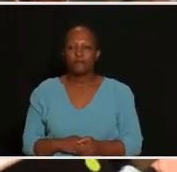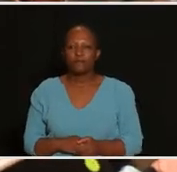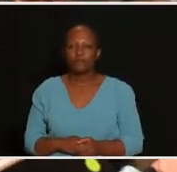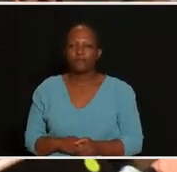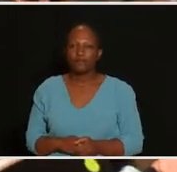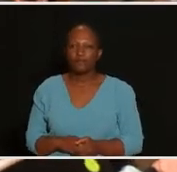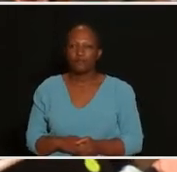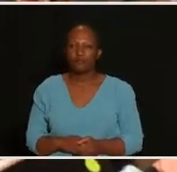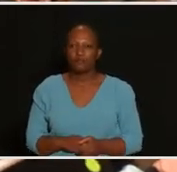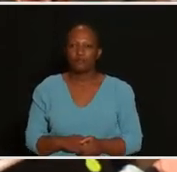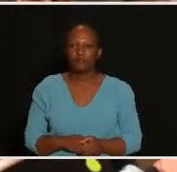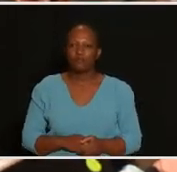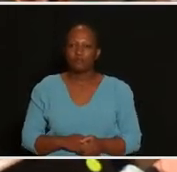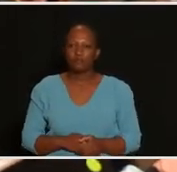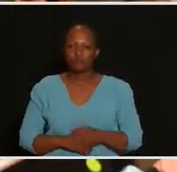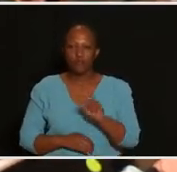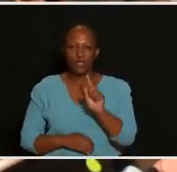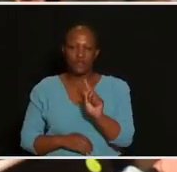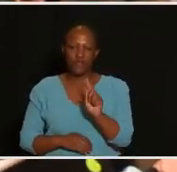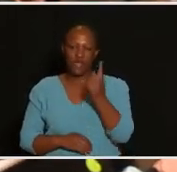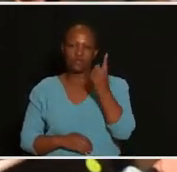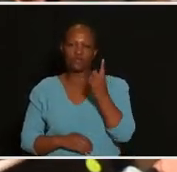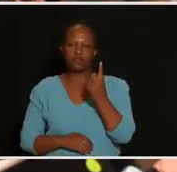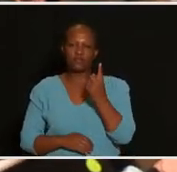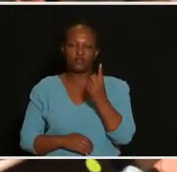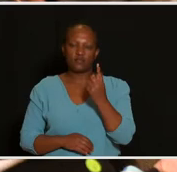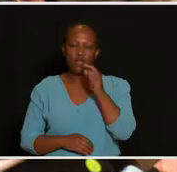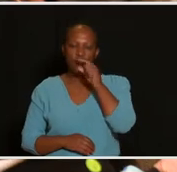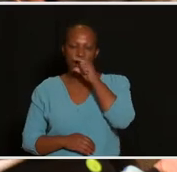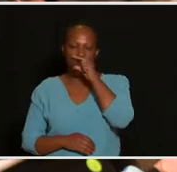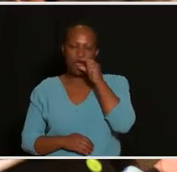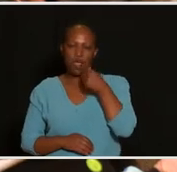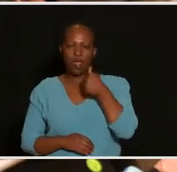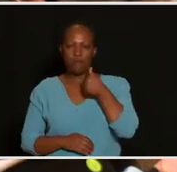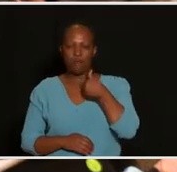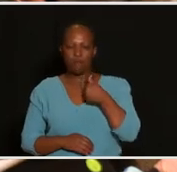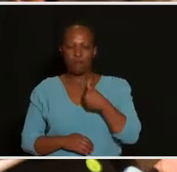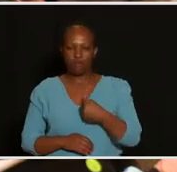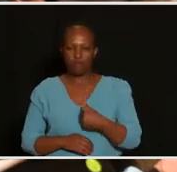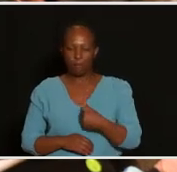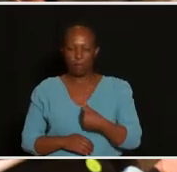first and foremost my name is